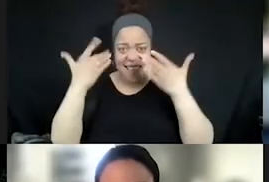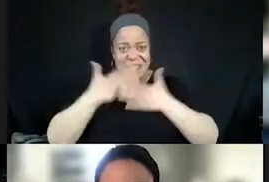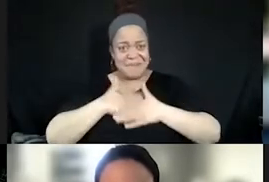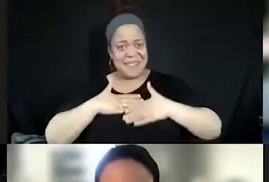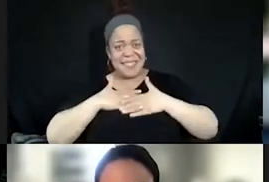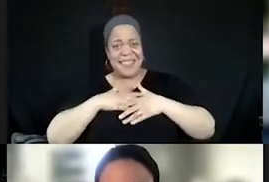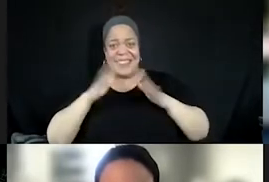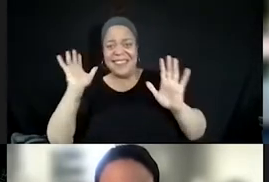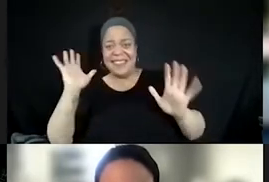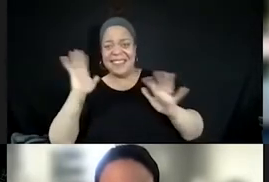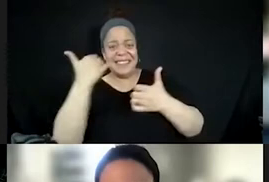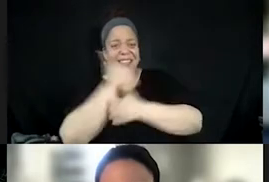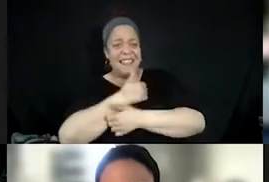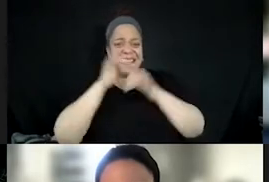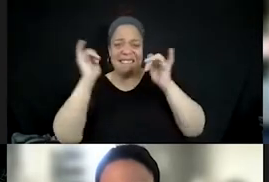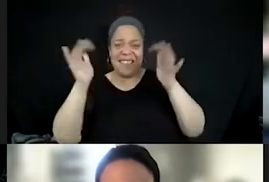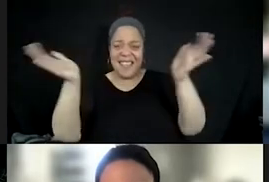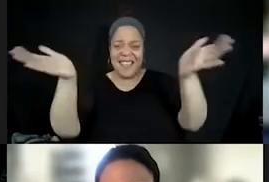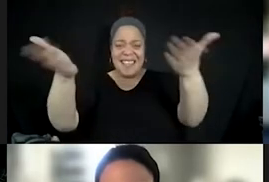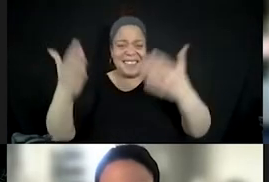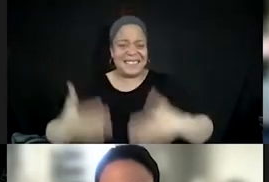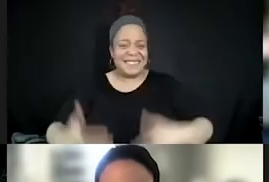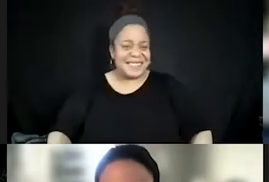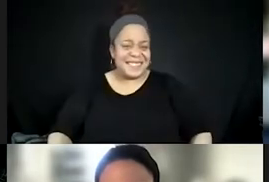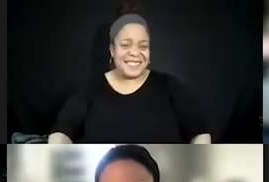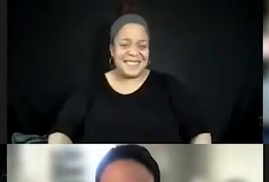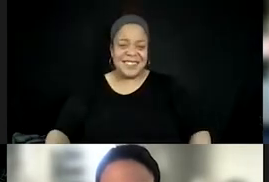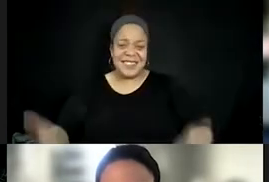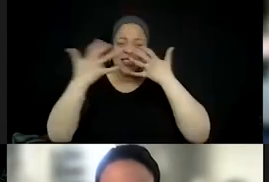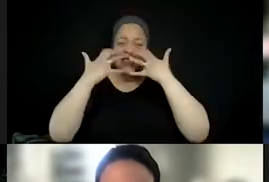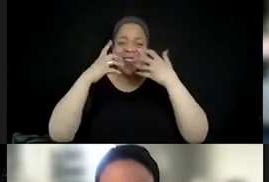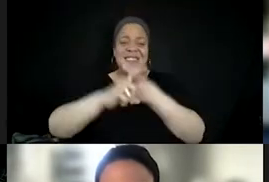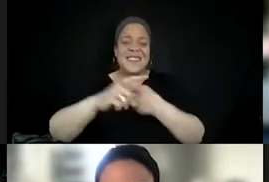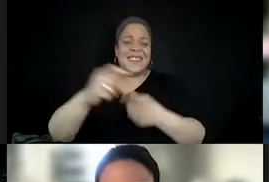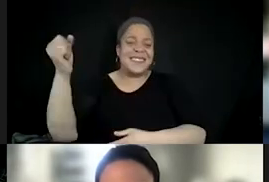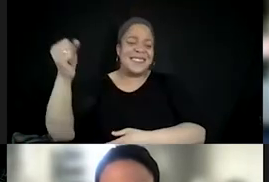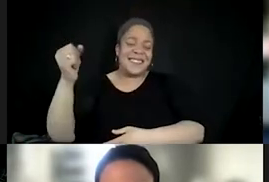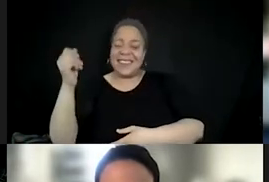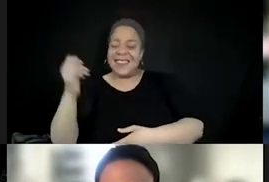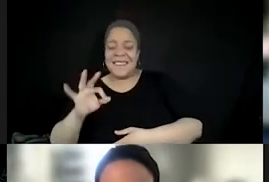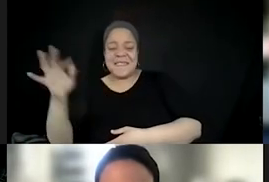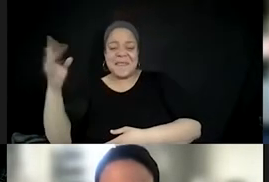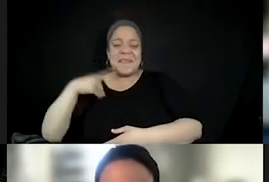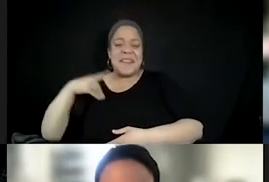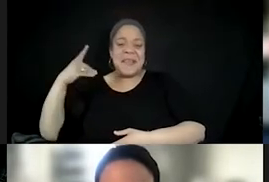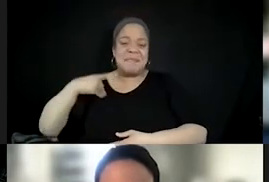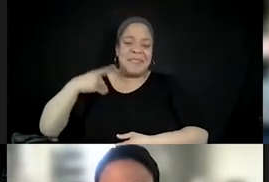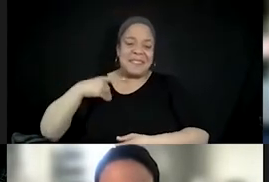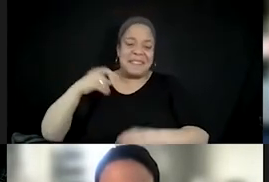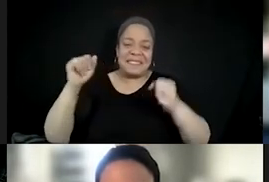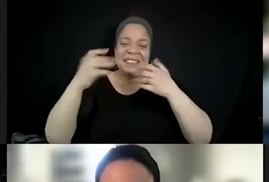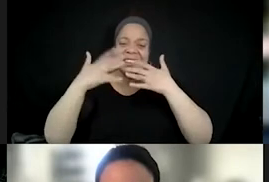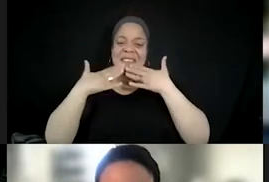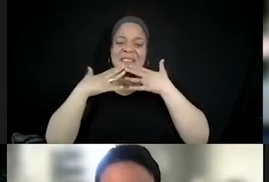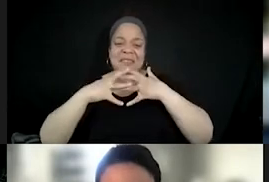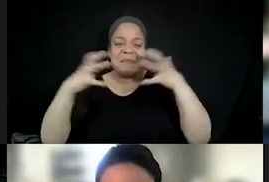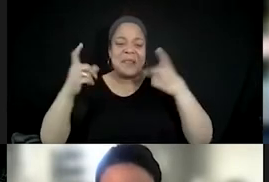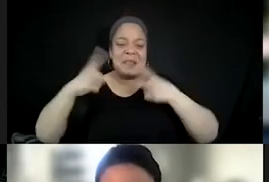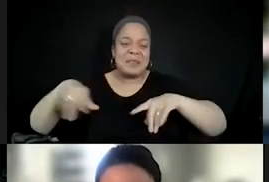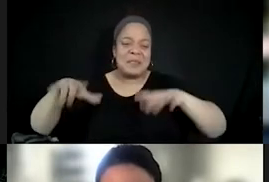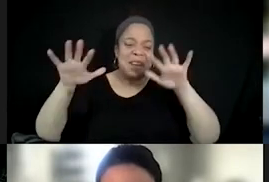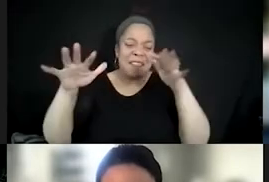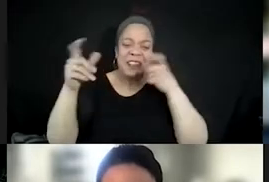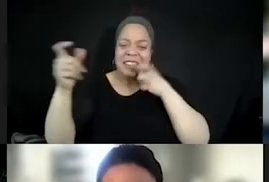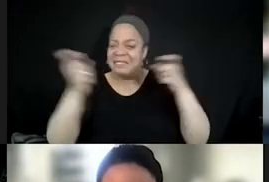And also much love to you all out there dealing with everything y'all are dealing with. Right when I talk, I'll be Zoom.